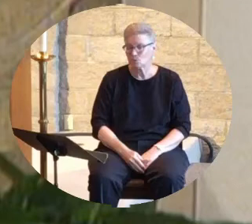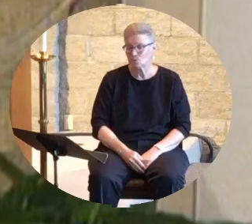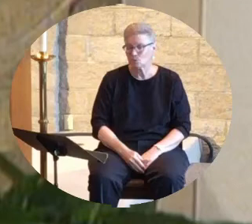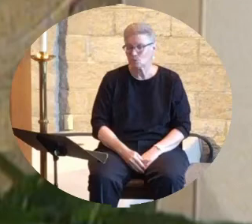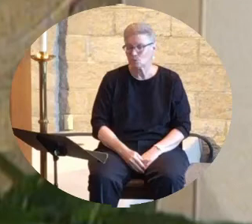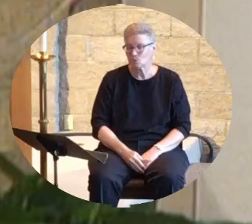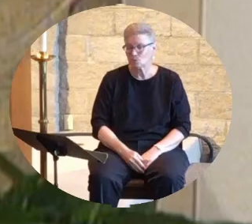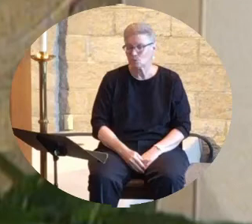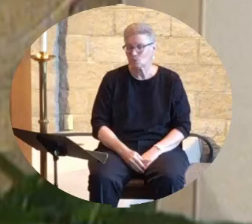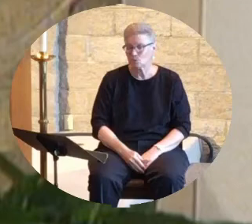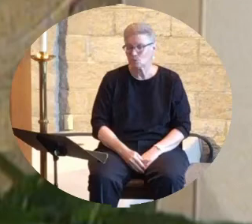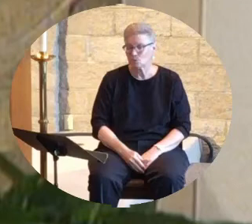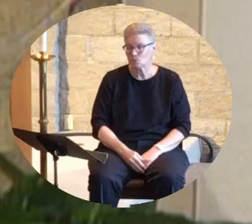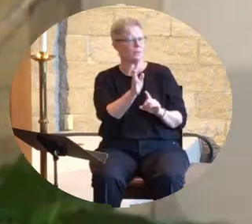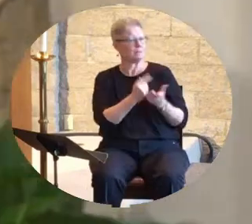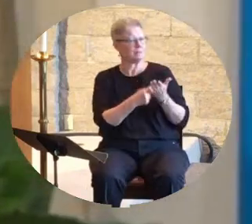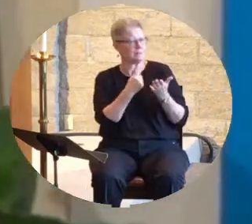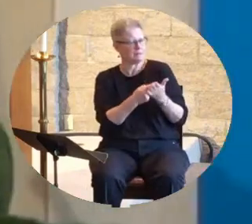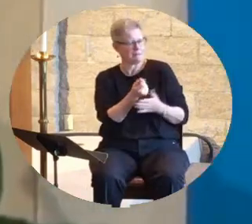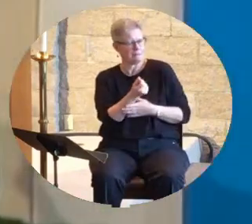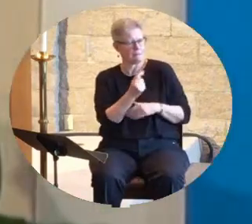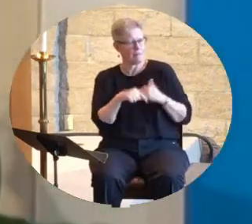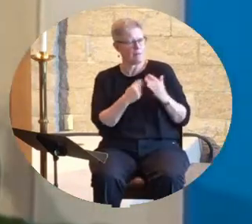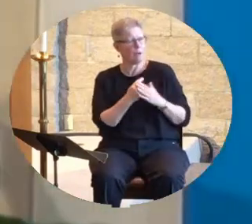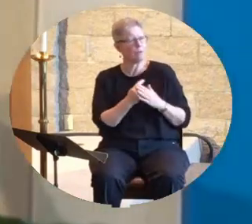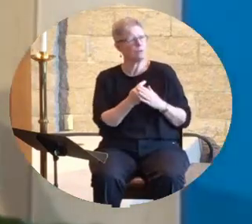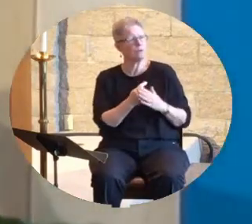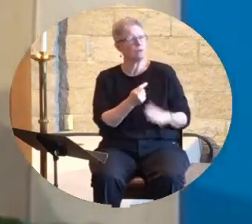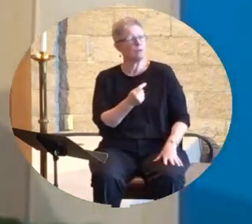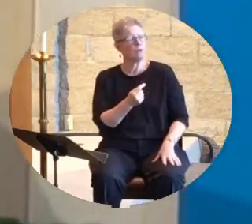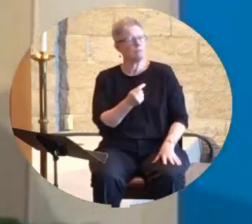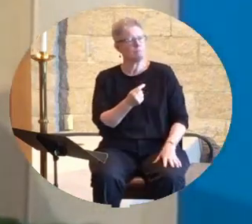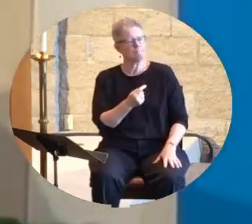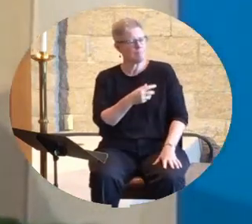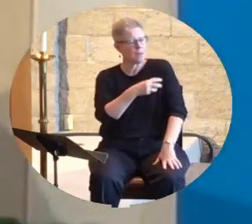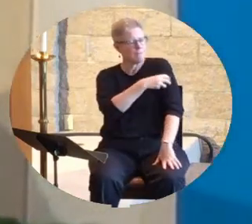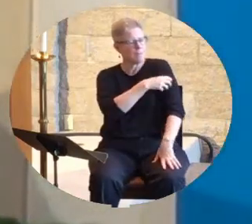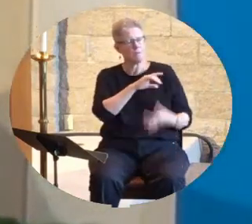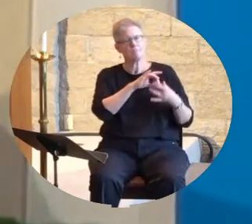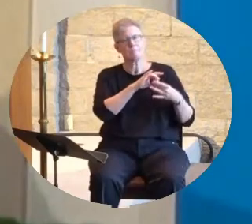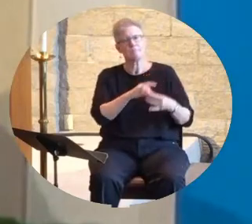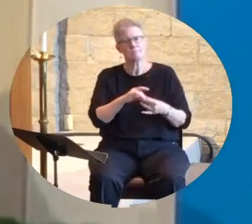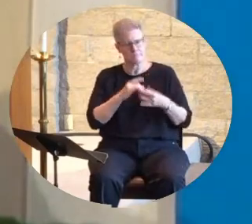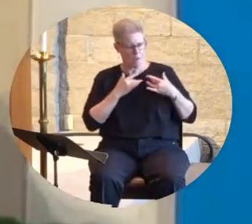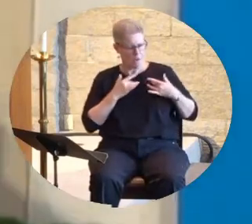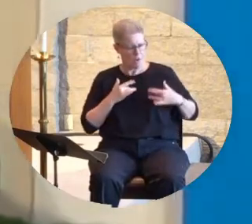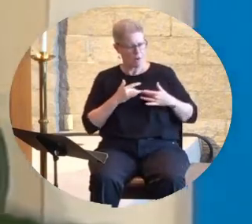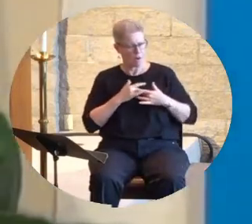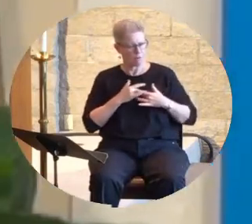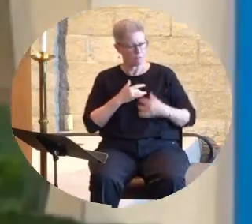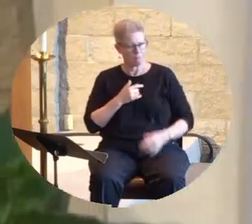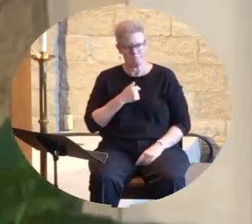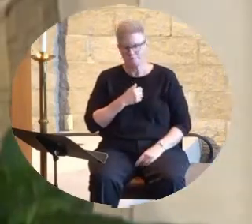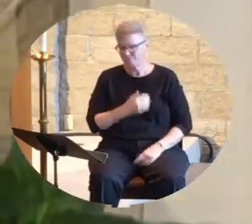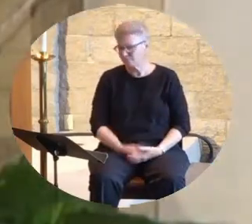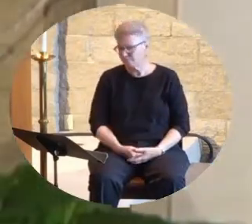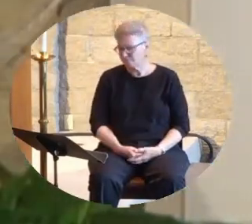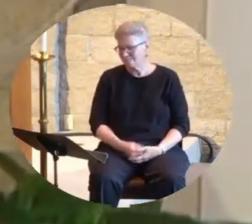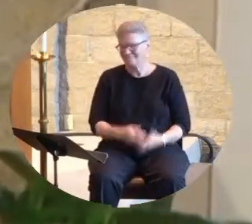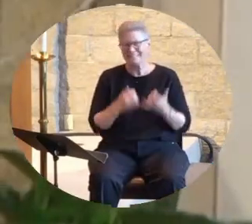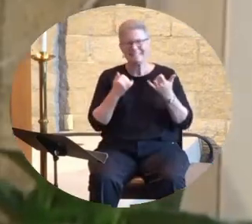about a little bit about the powers of the heart. Now,